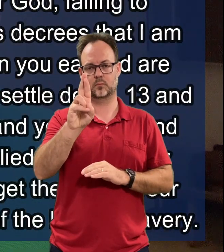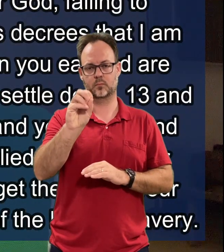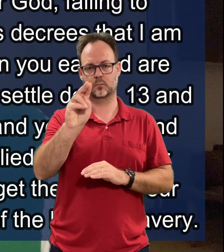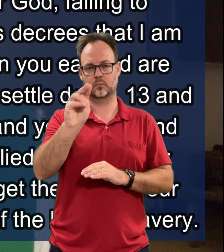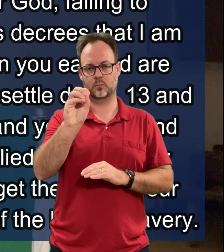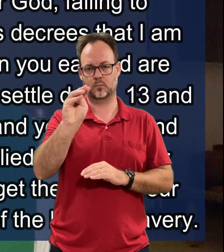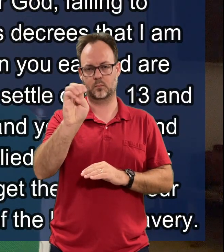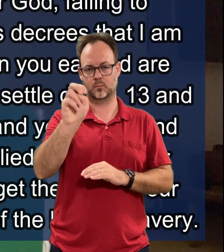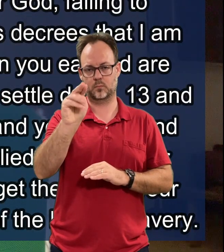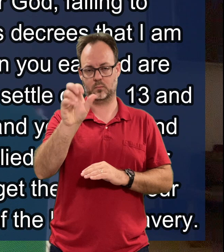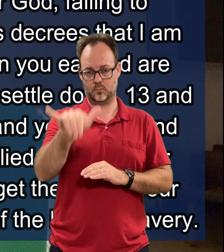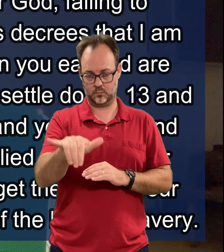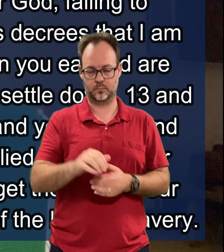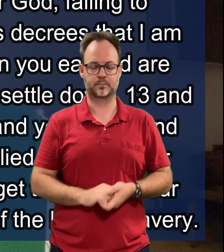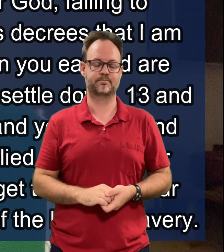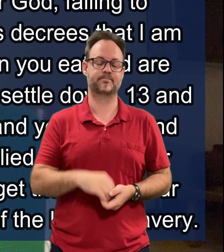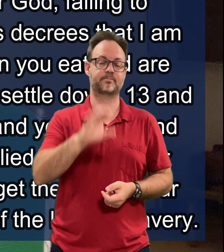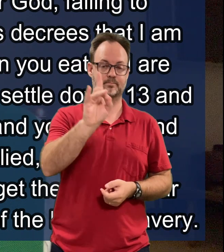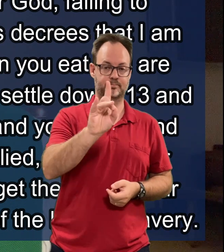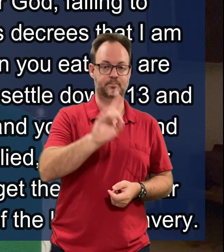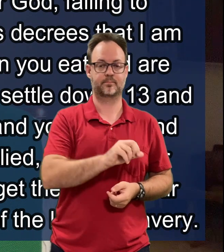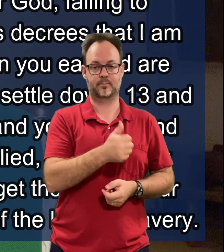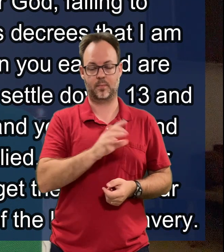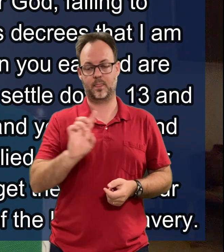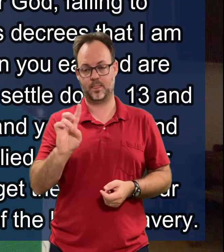8, verses 10 through 17.